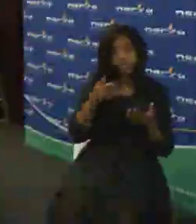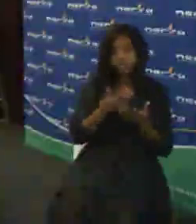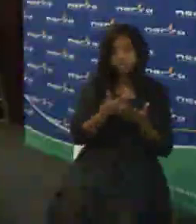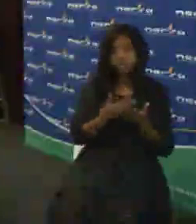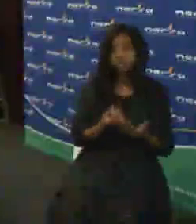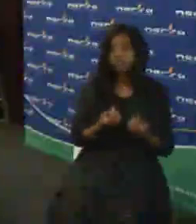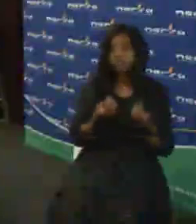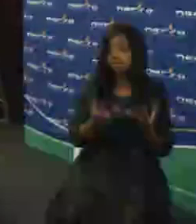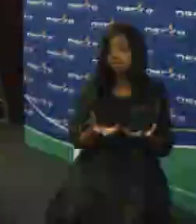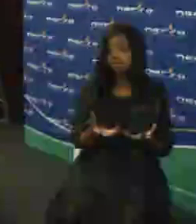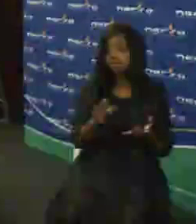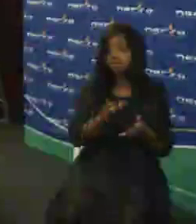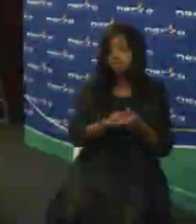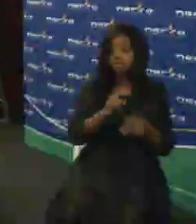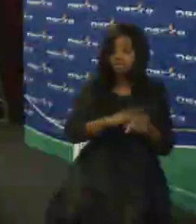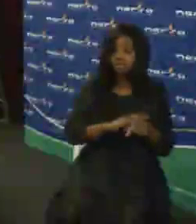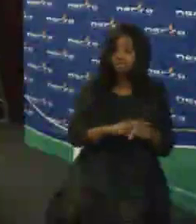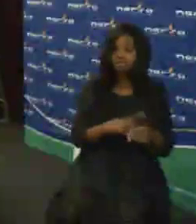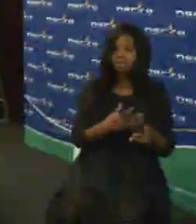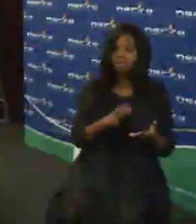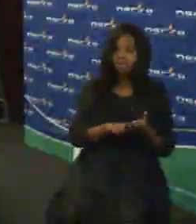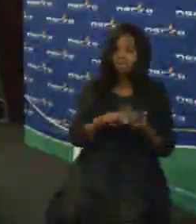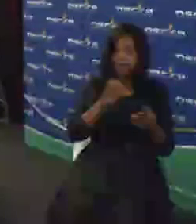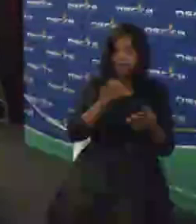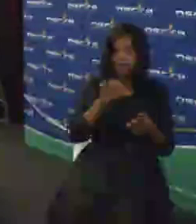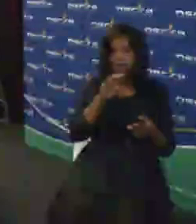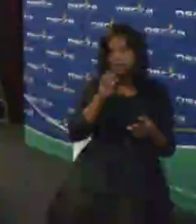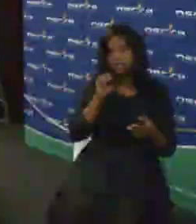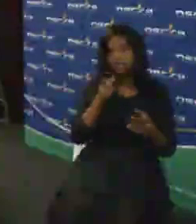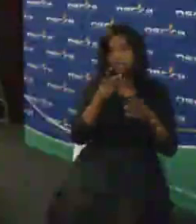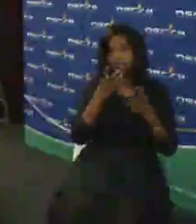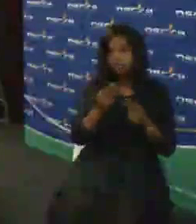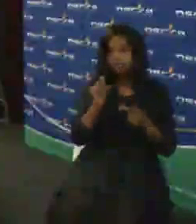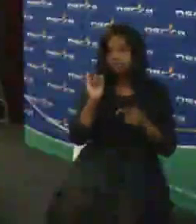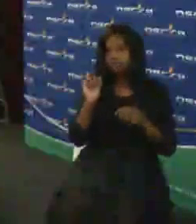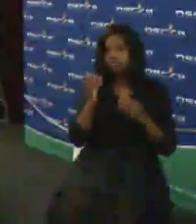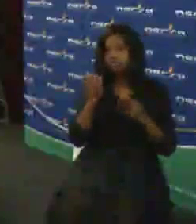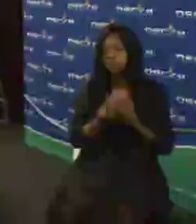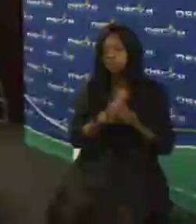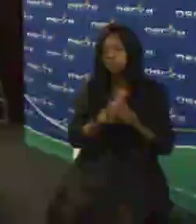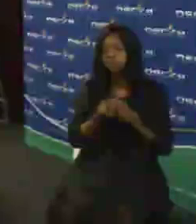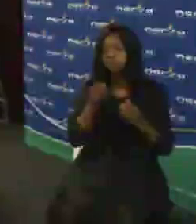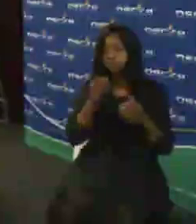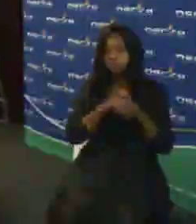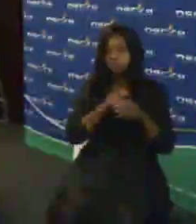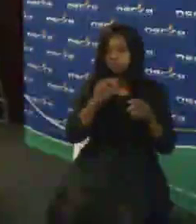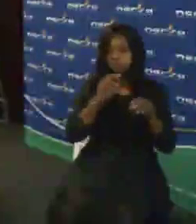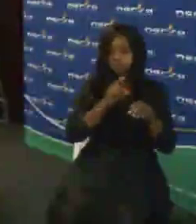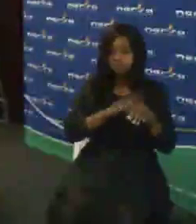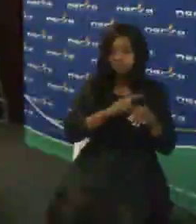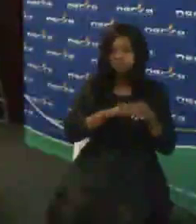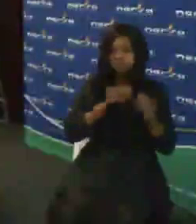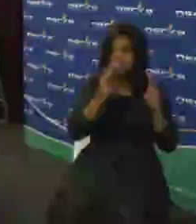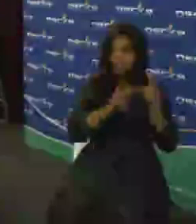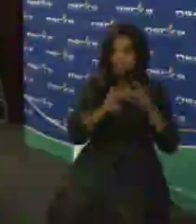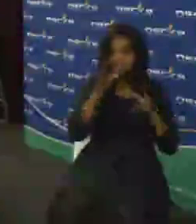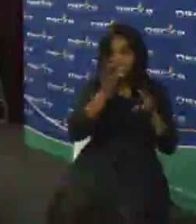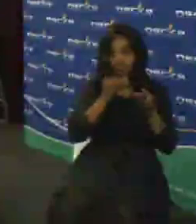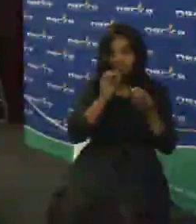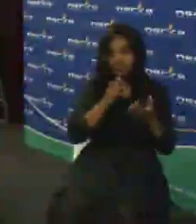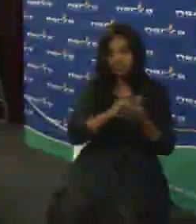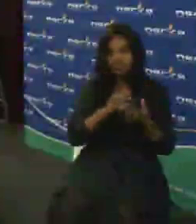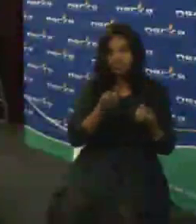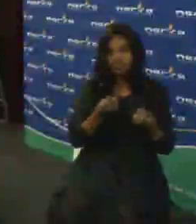of providing at that stage. And Nersa will also use its own standard in terms of evaluating the information that has